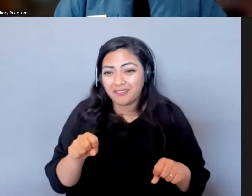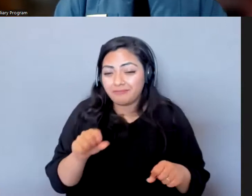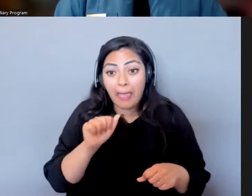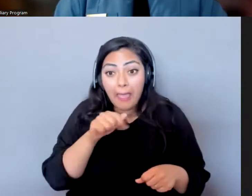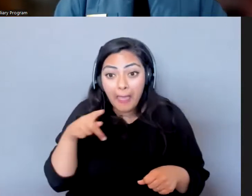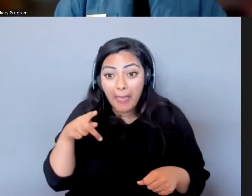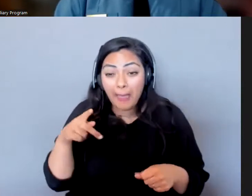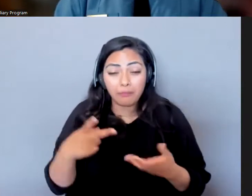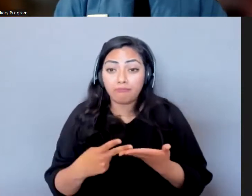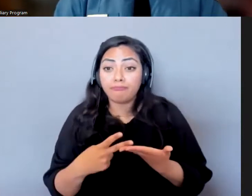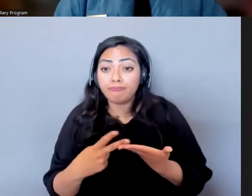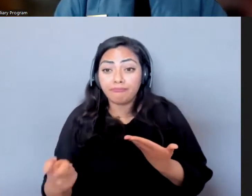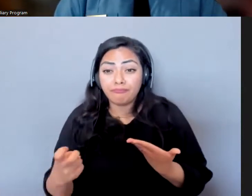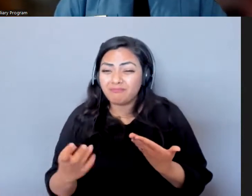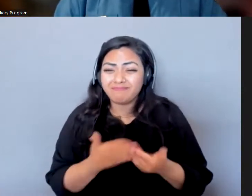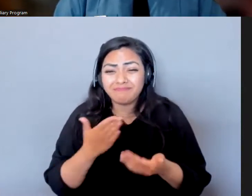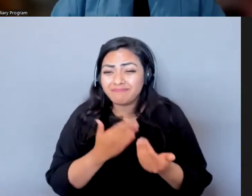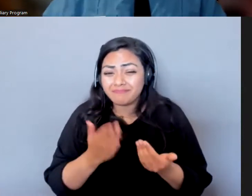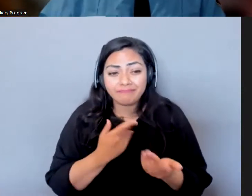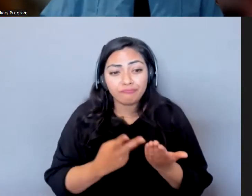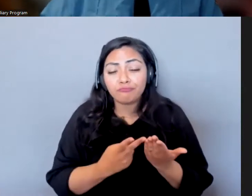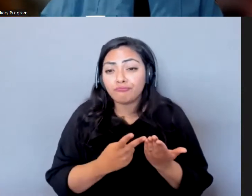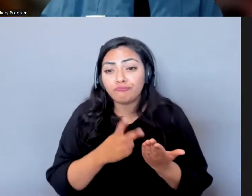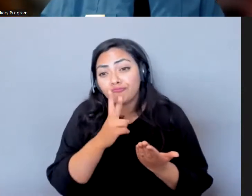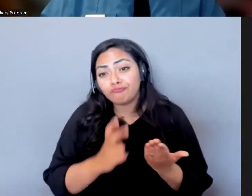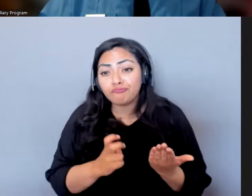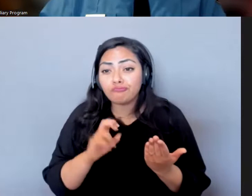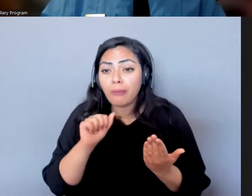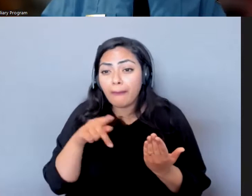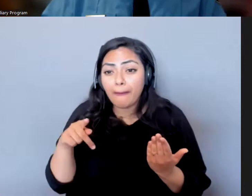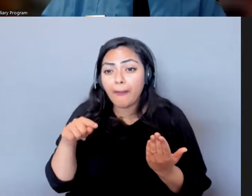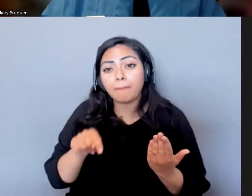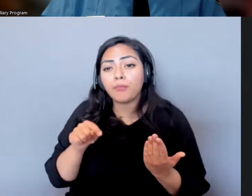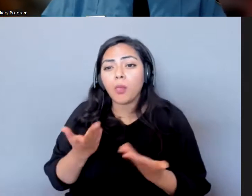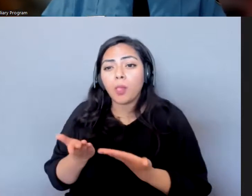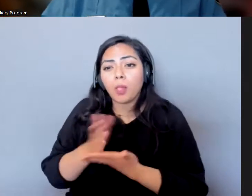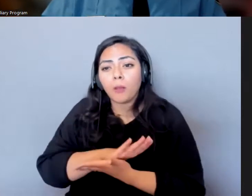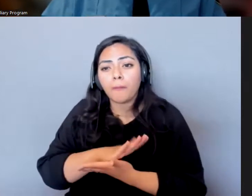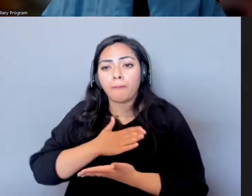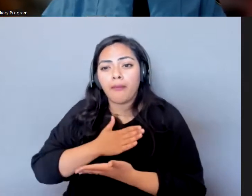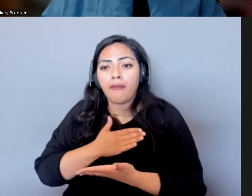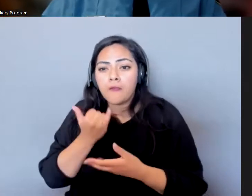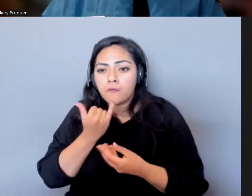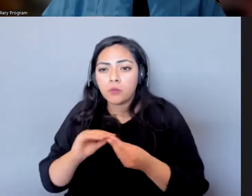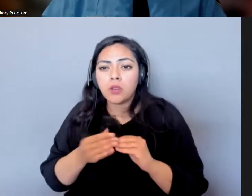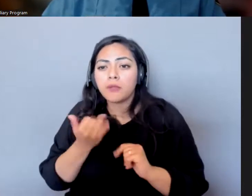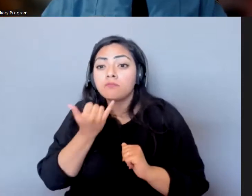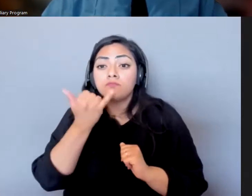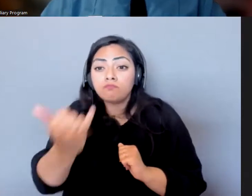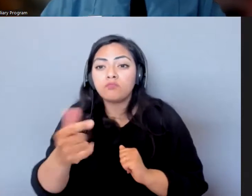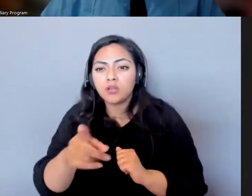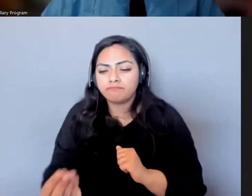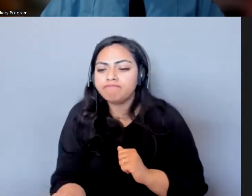can make it look like I'm whoever I need to be for certain calls. It's unfortunate that the technology exists and it's so readily available,